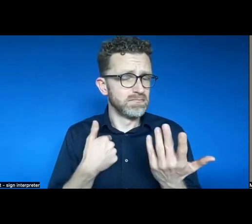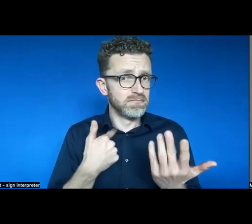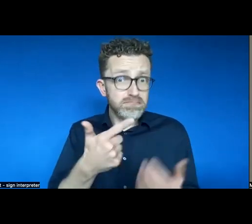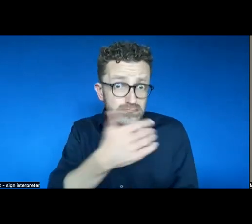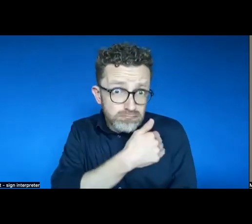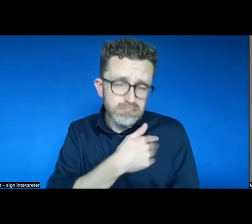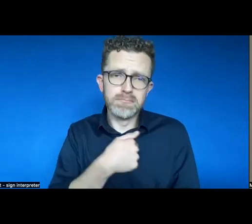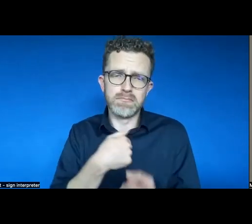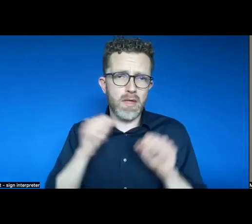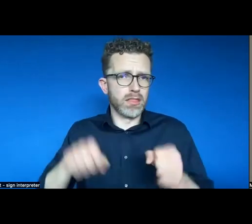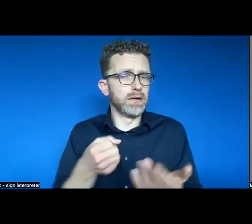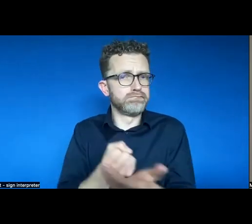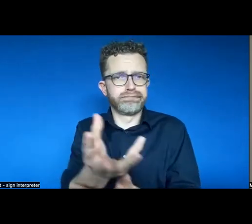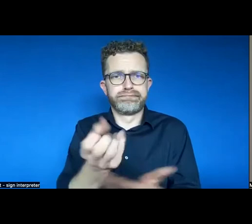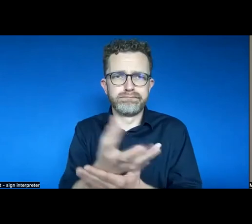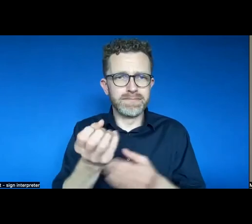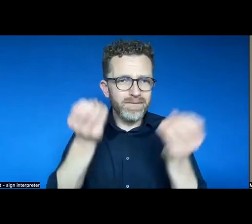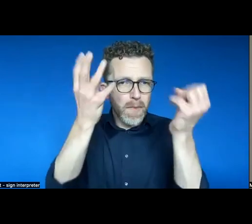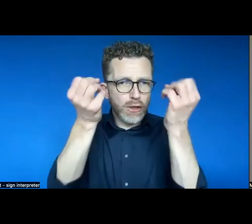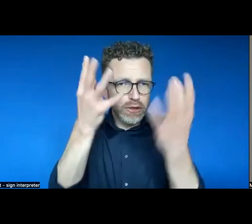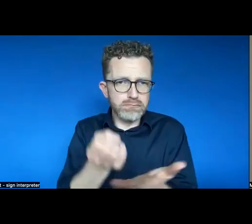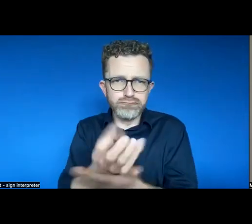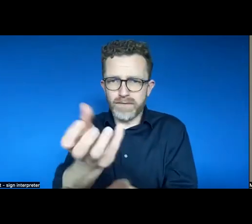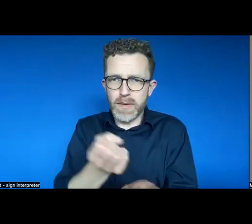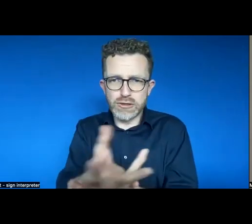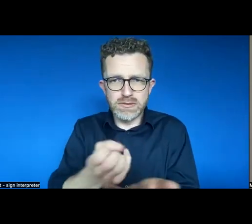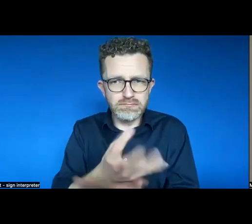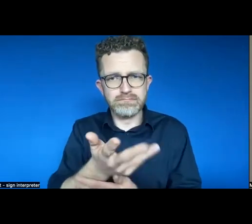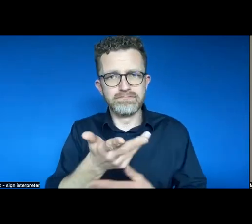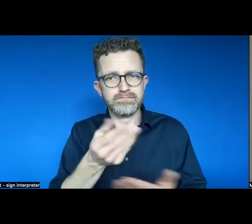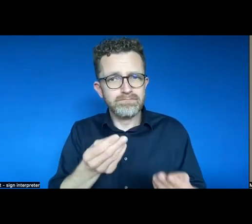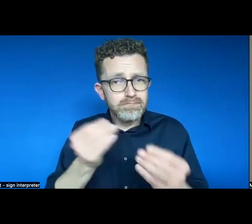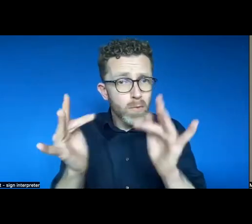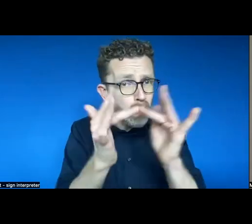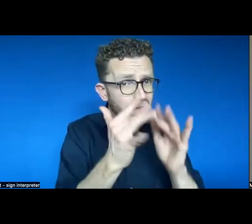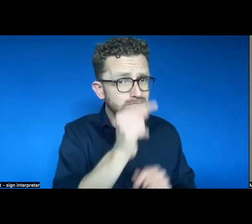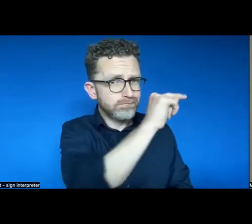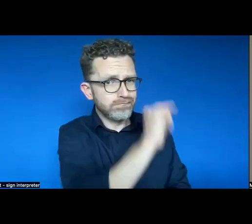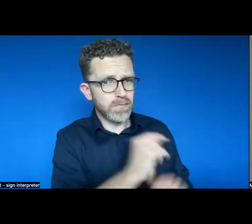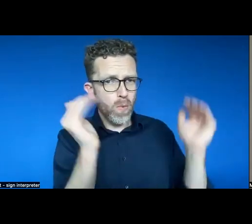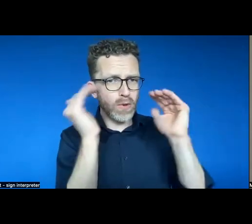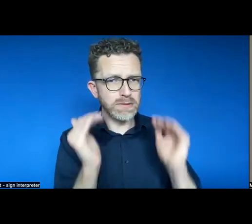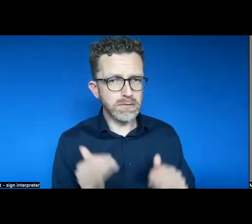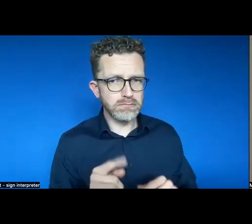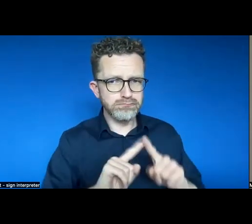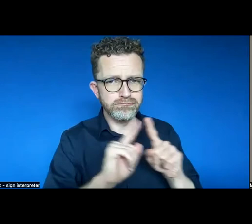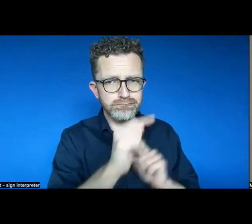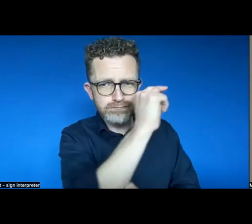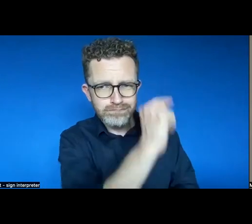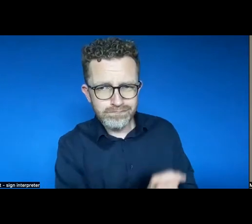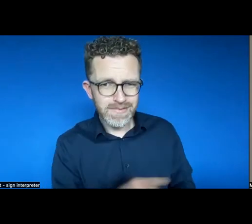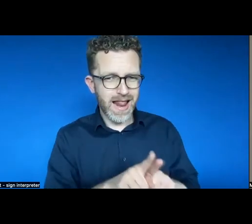contacts of many organizations like our organization that provide services in